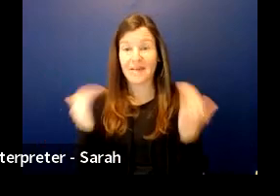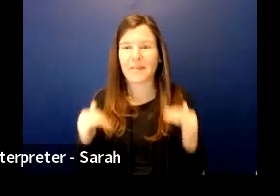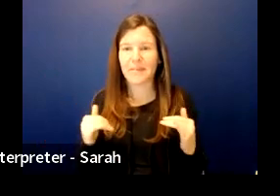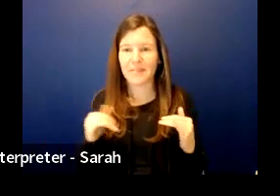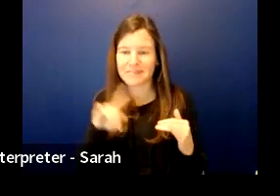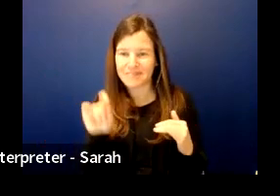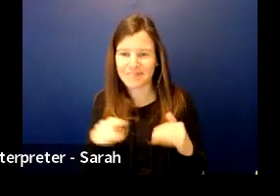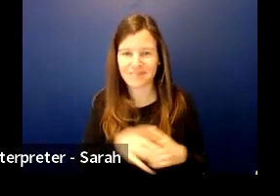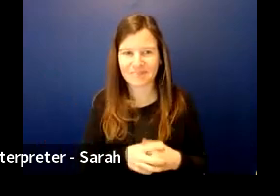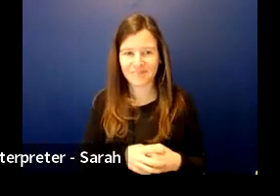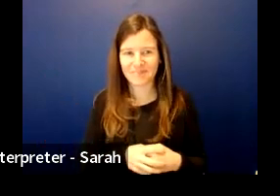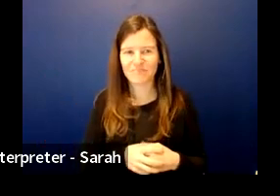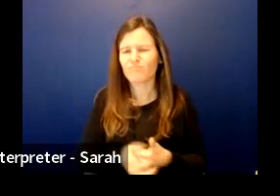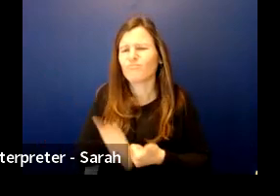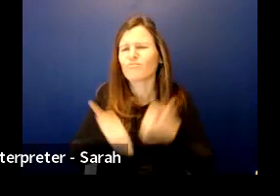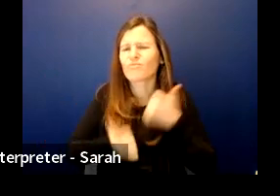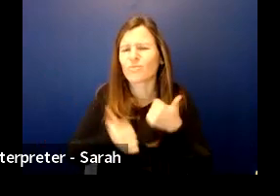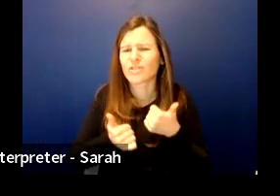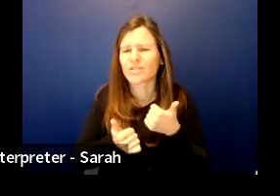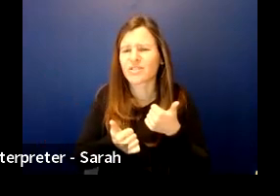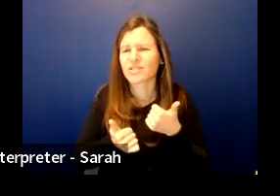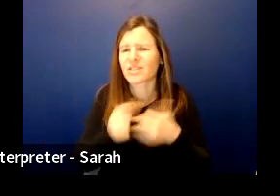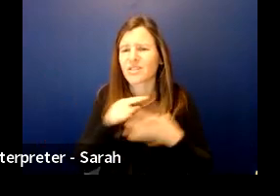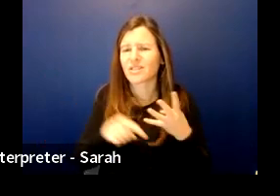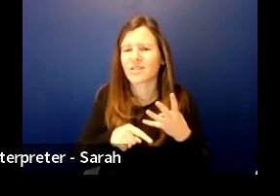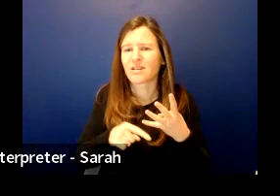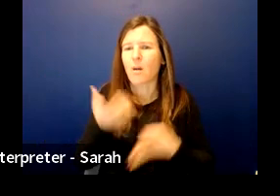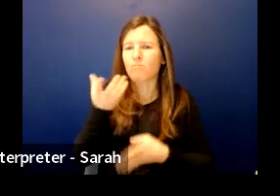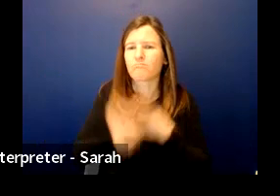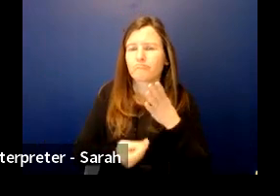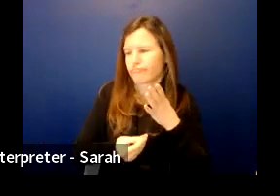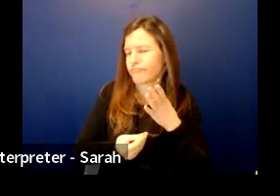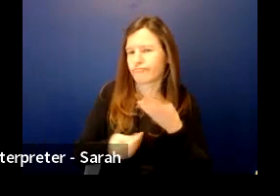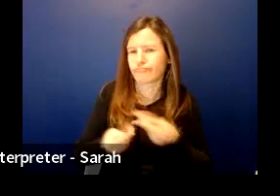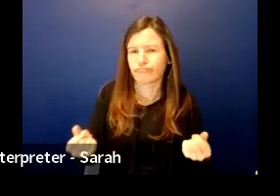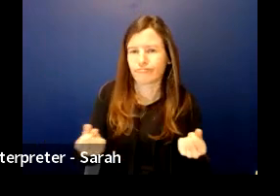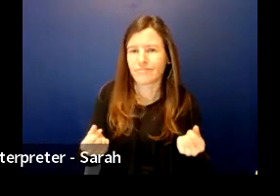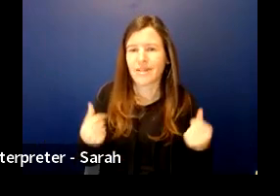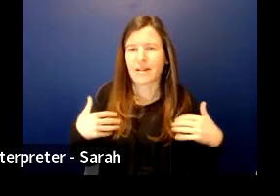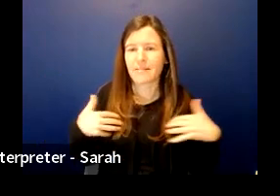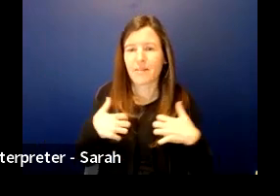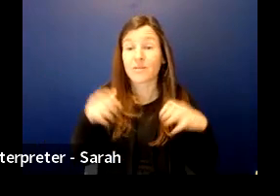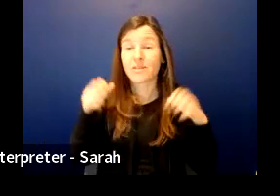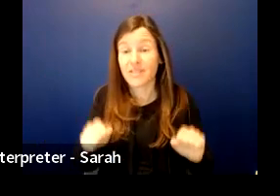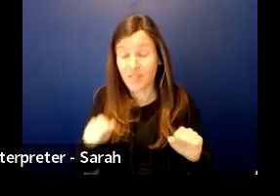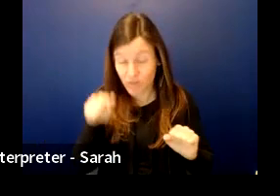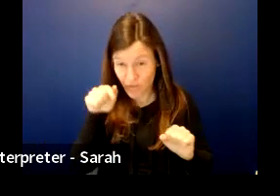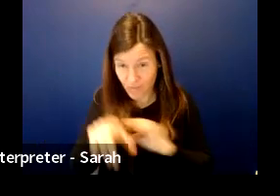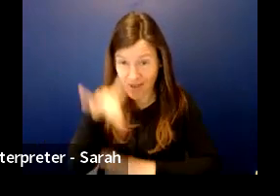question. Which of the following extinct mammals can be found in the Royal BC